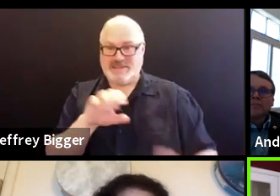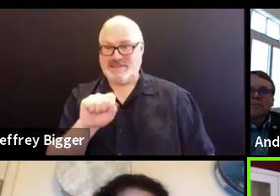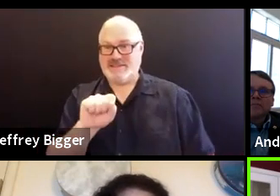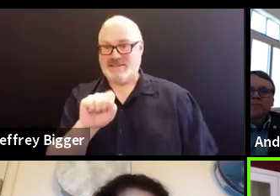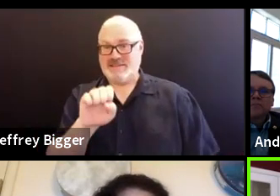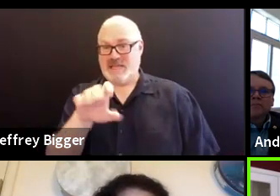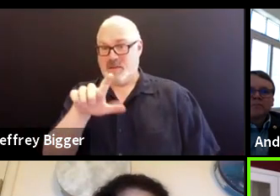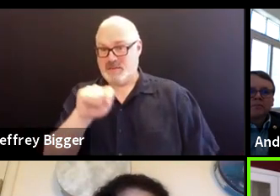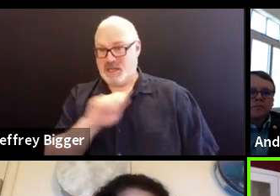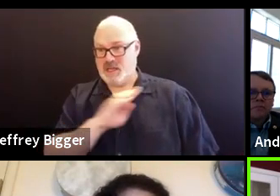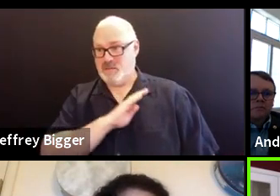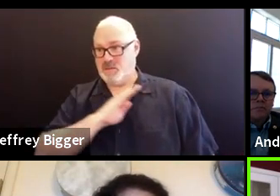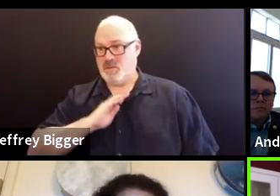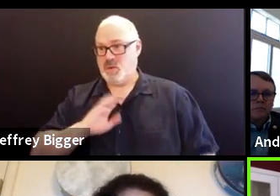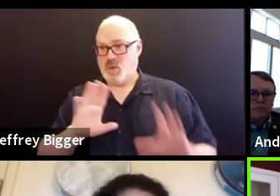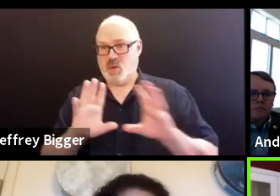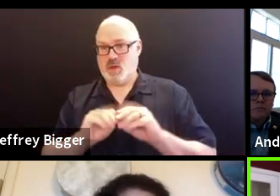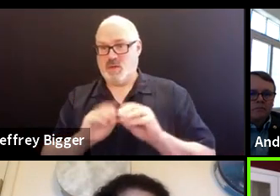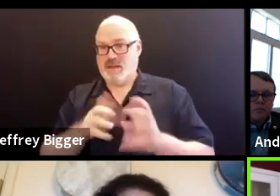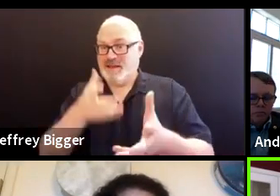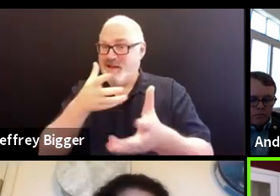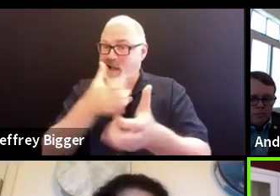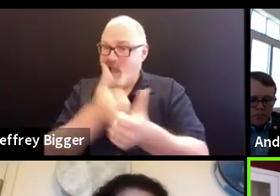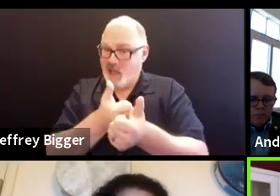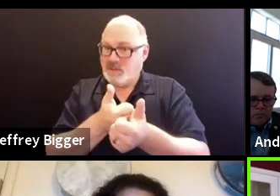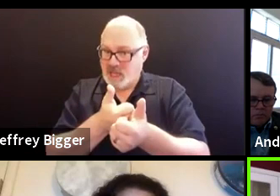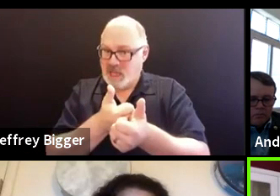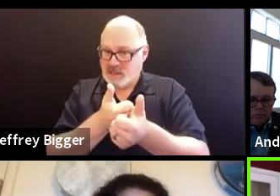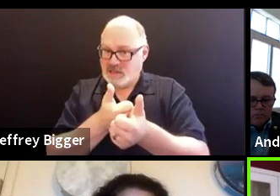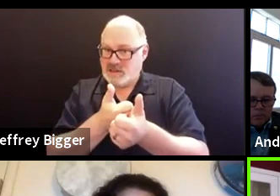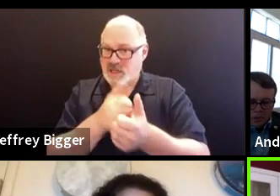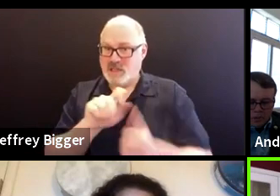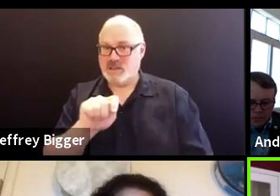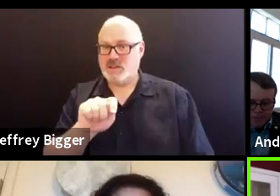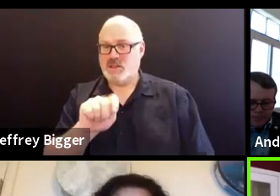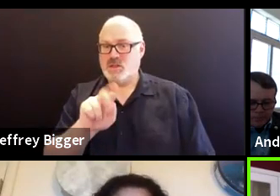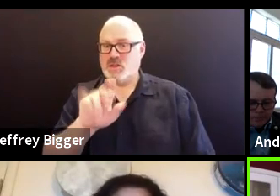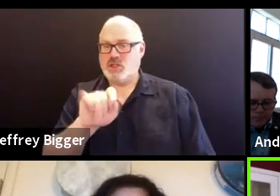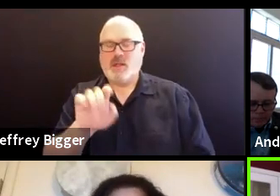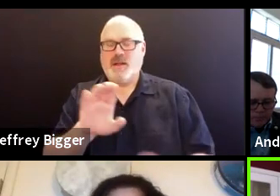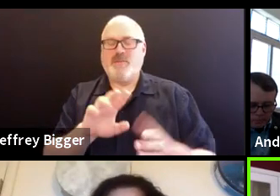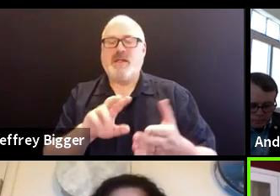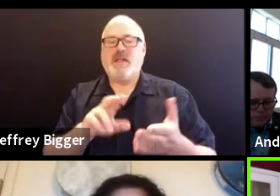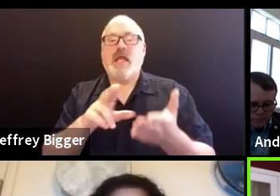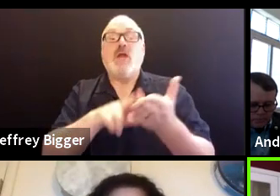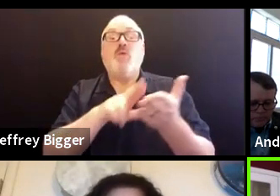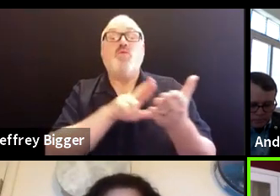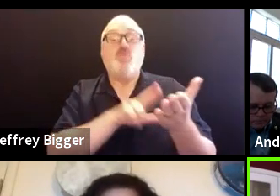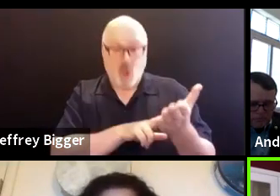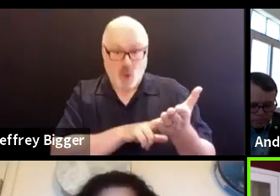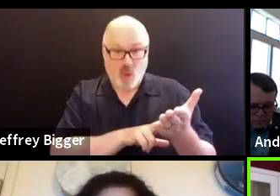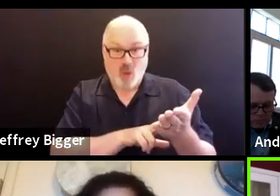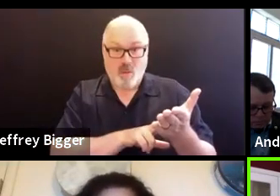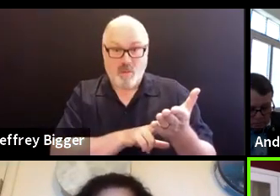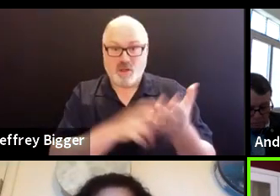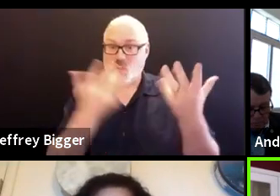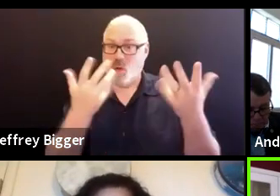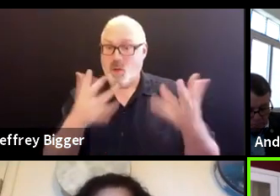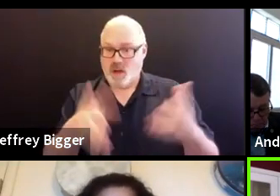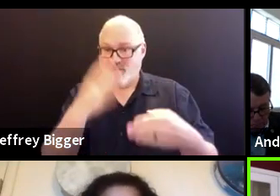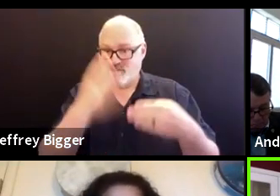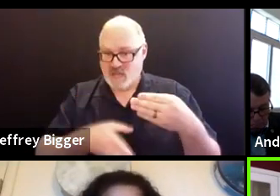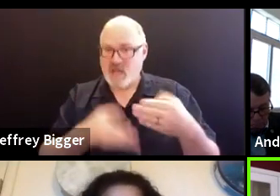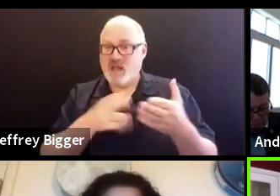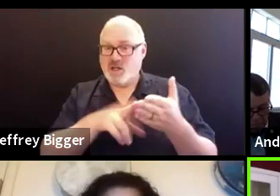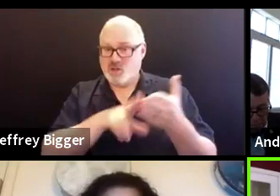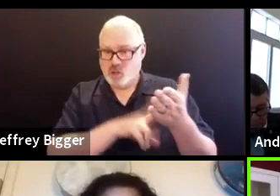meeting an update on the tuition or on the enrollments that will, because you'll have already finalized your enrollments